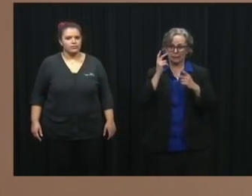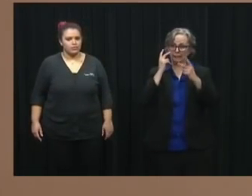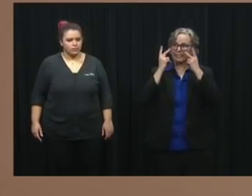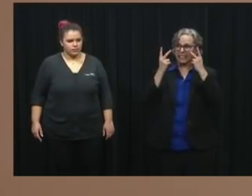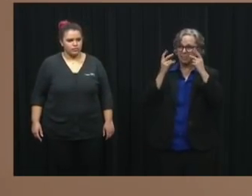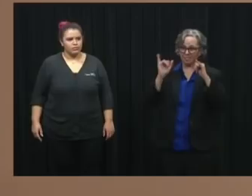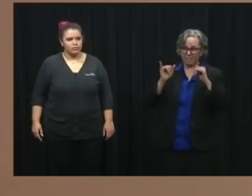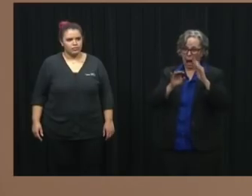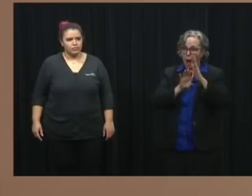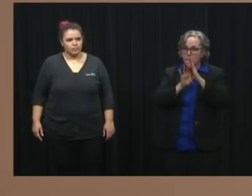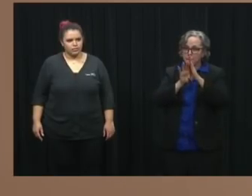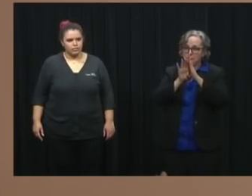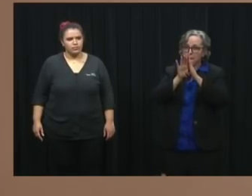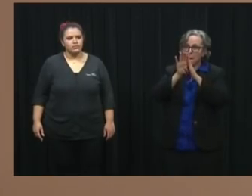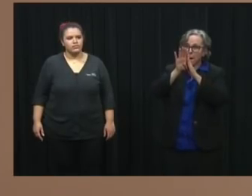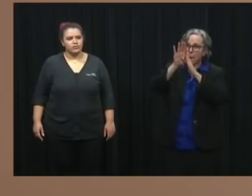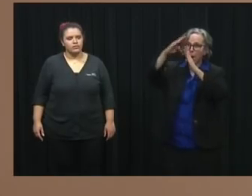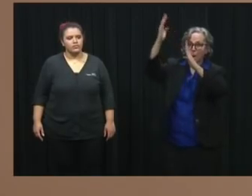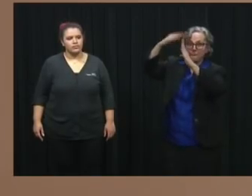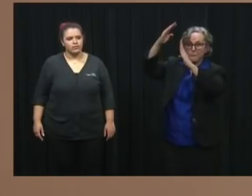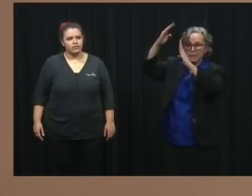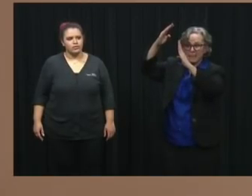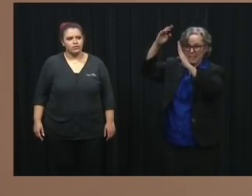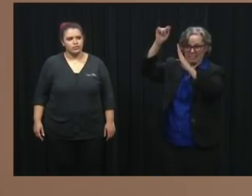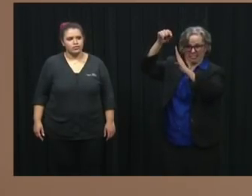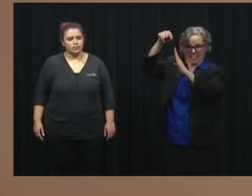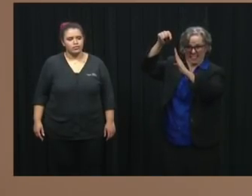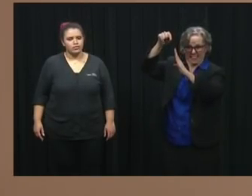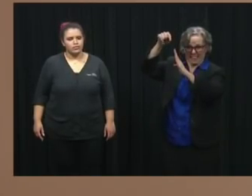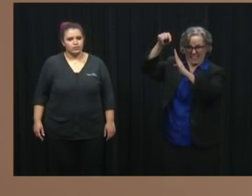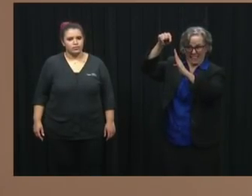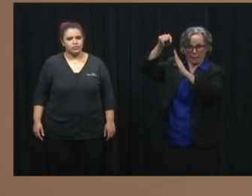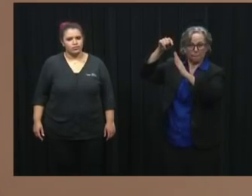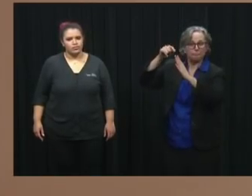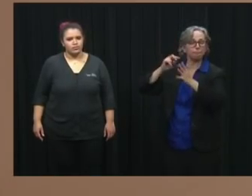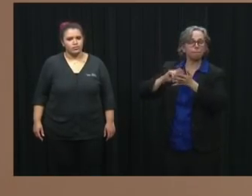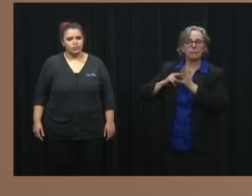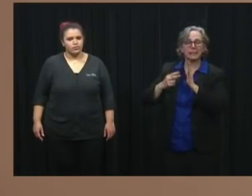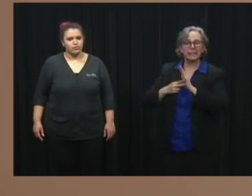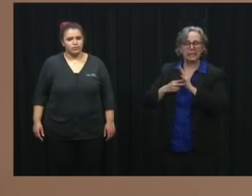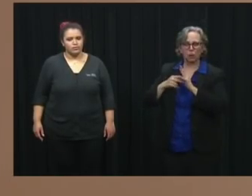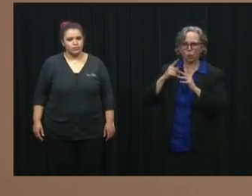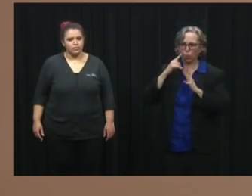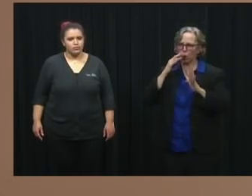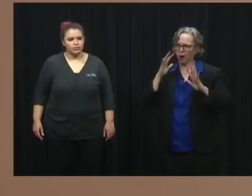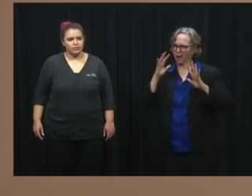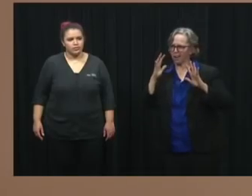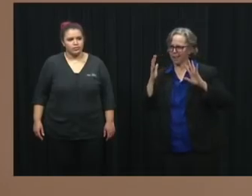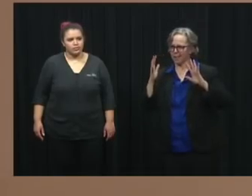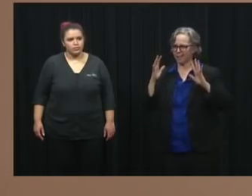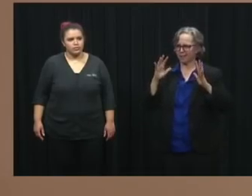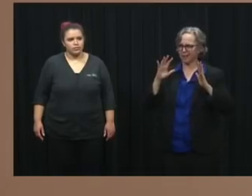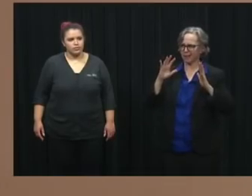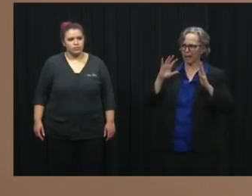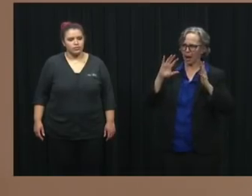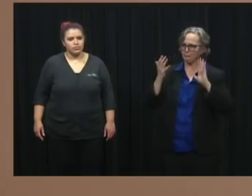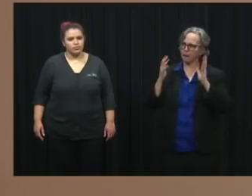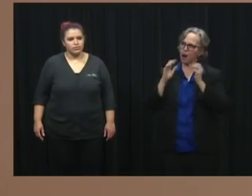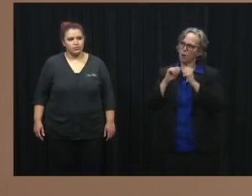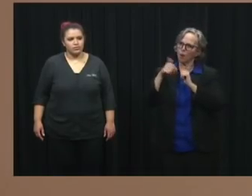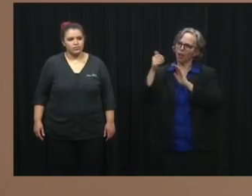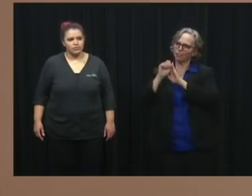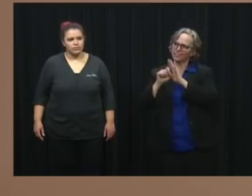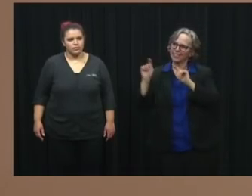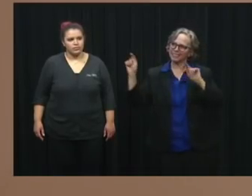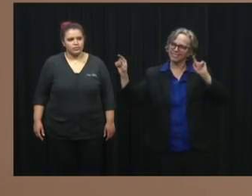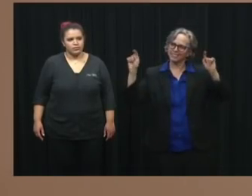that curve. We're going to do it a little lopsided at different times in different parts of the country. But as the governor has said,